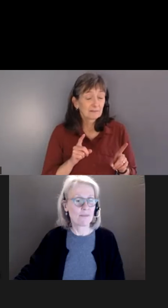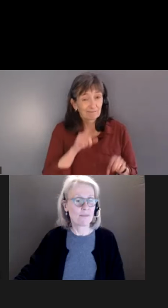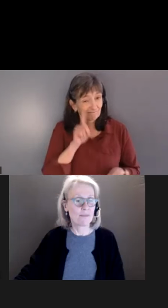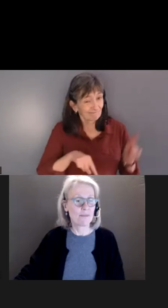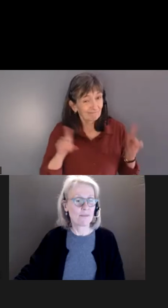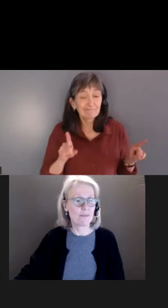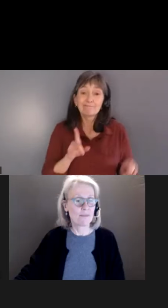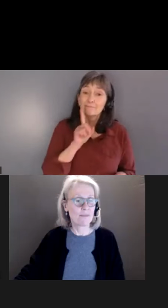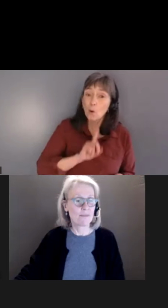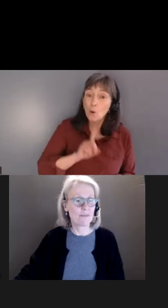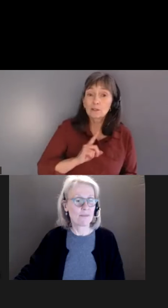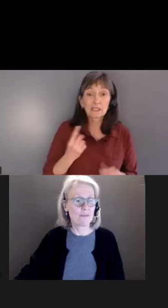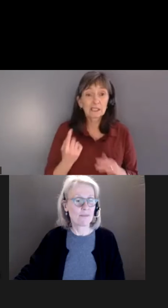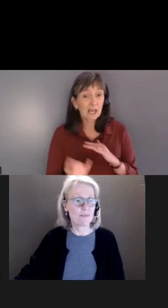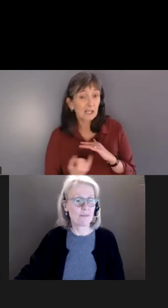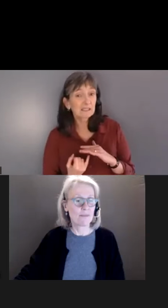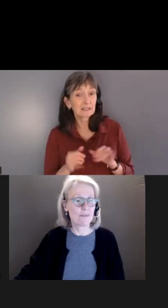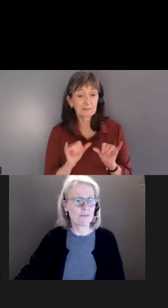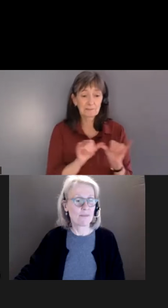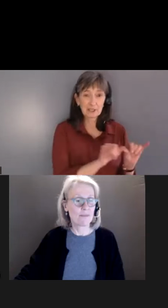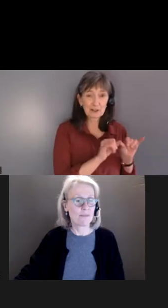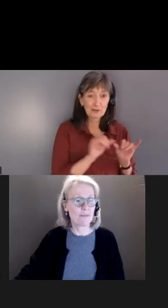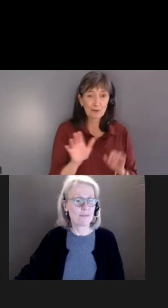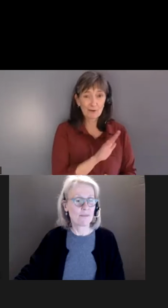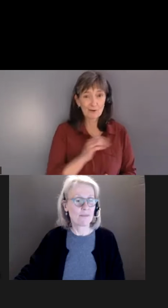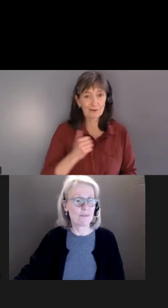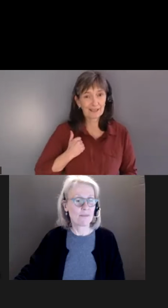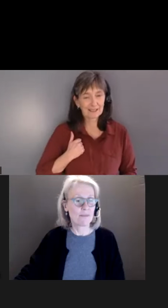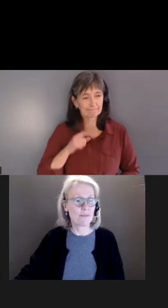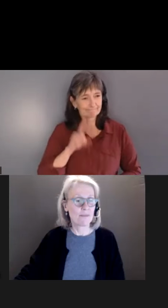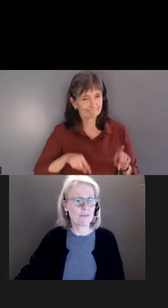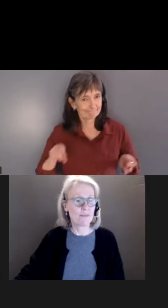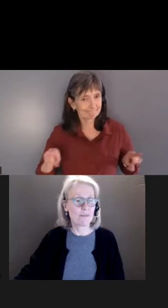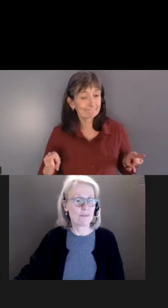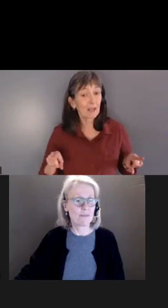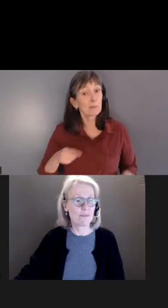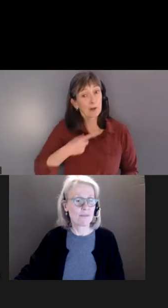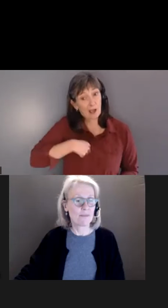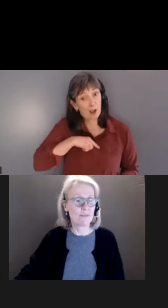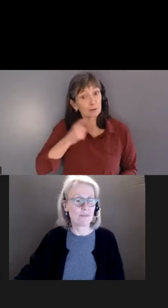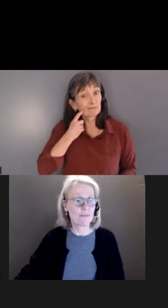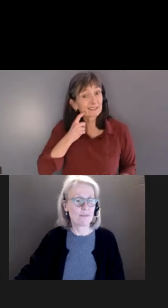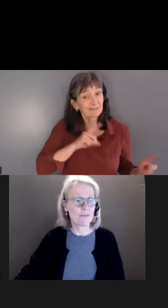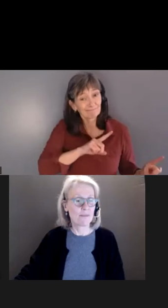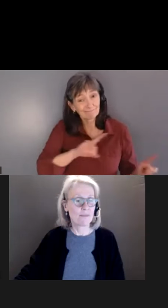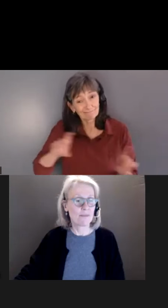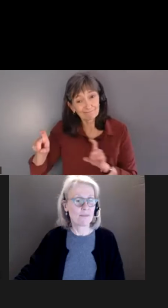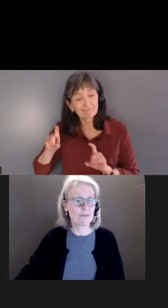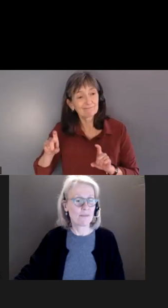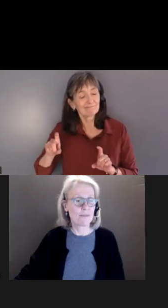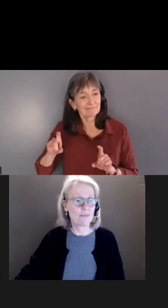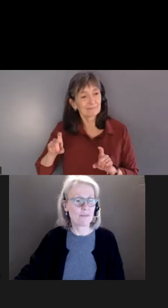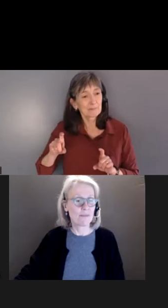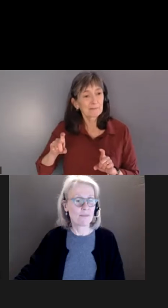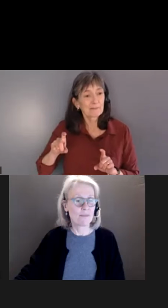definitions and measurement challenges. However, the NIA's recent Aging in Canada survey found that over 40% of community